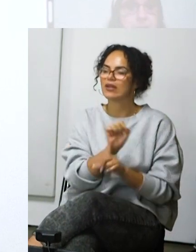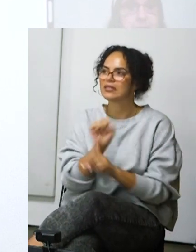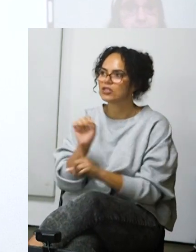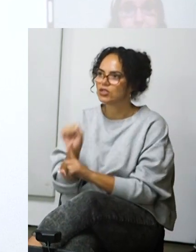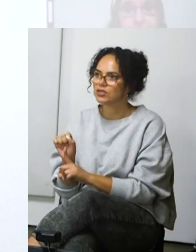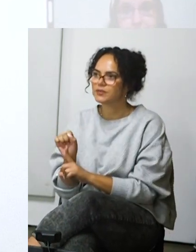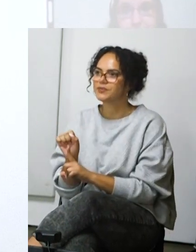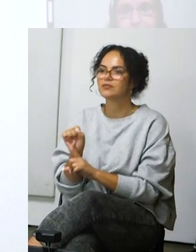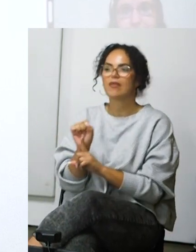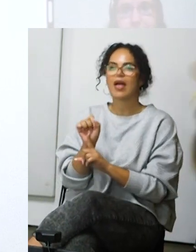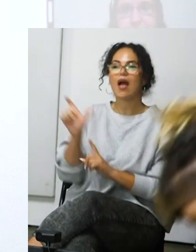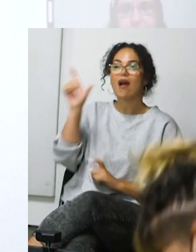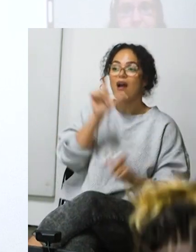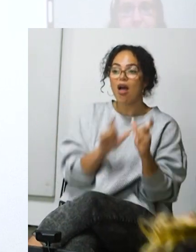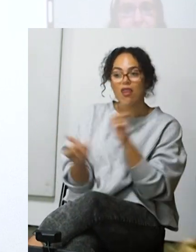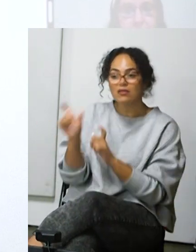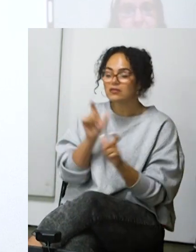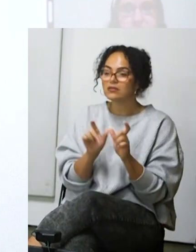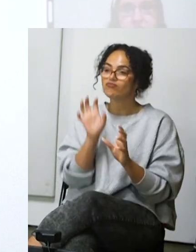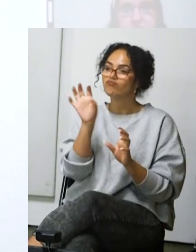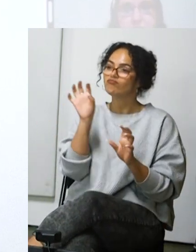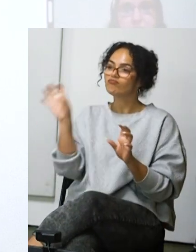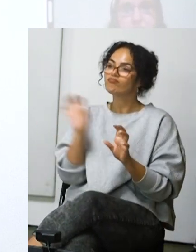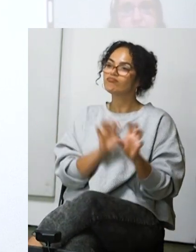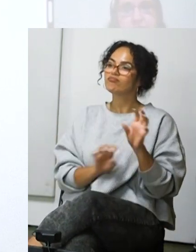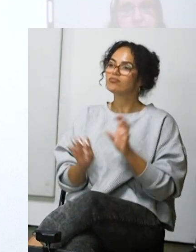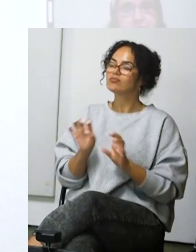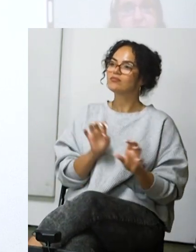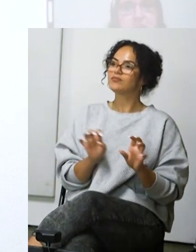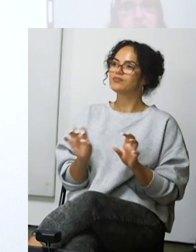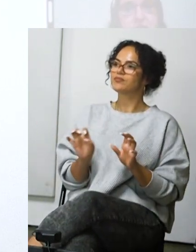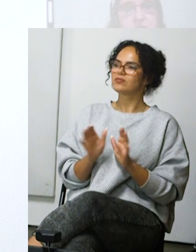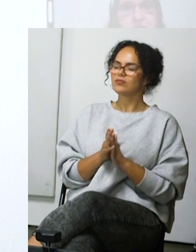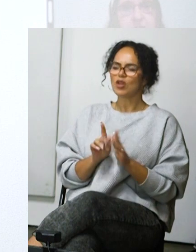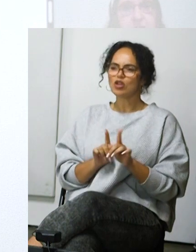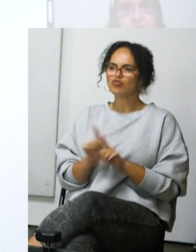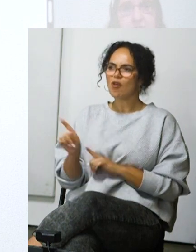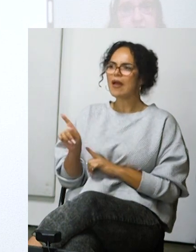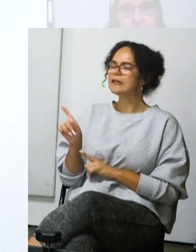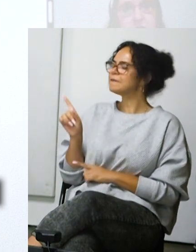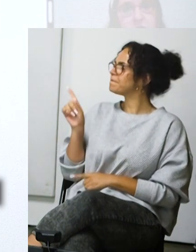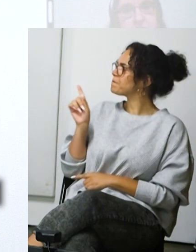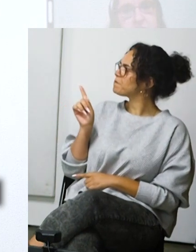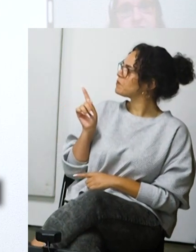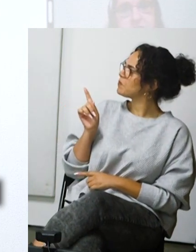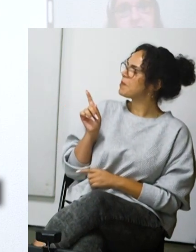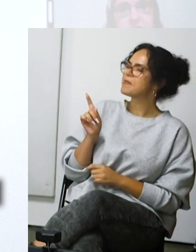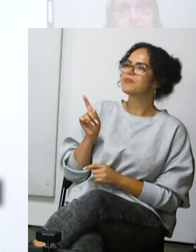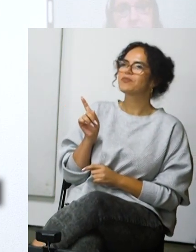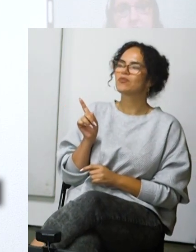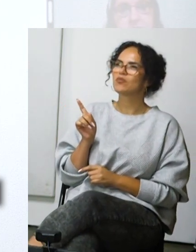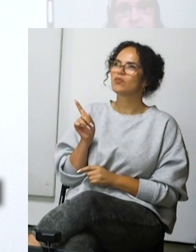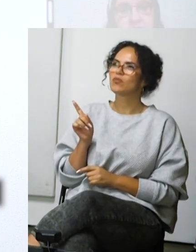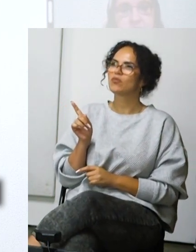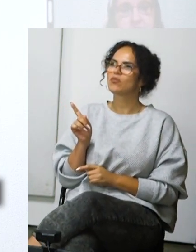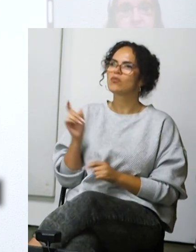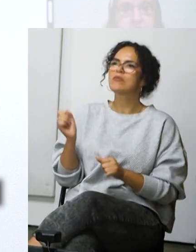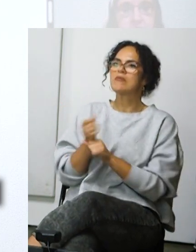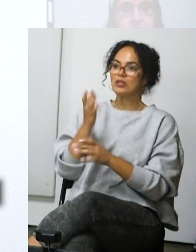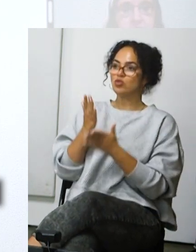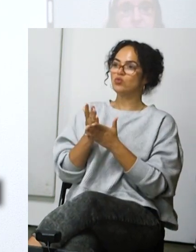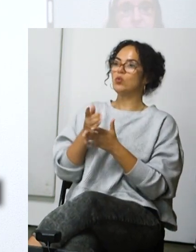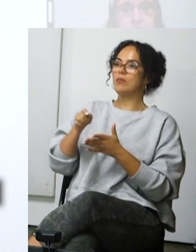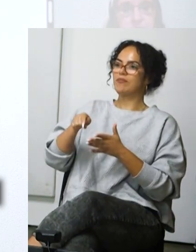stim color palette. And I really tried to put care for the end user at its heart, because I